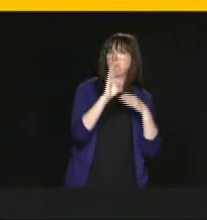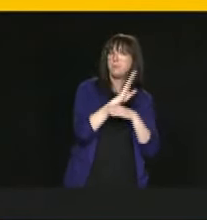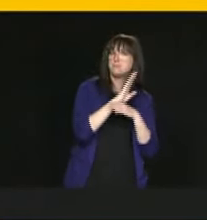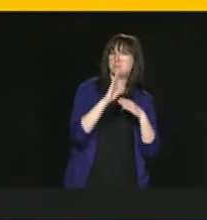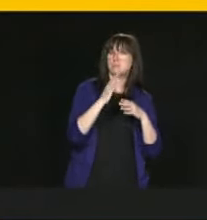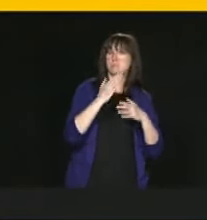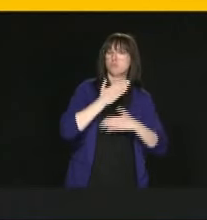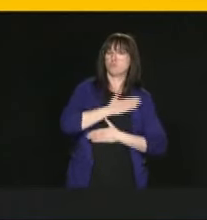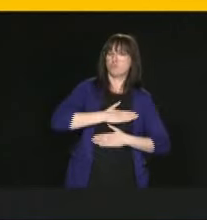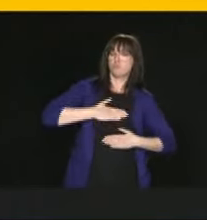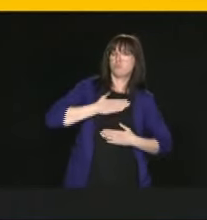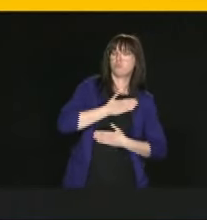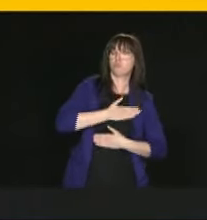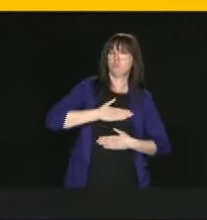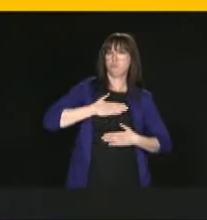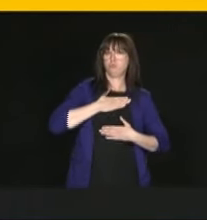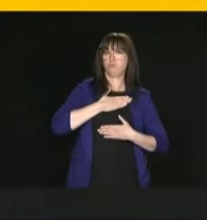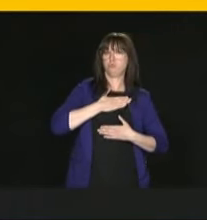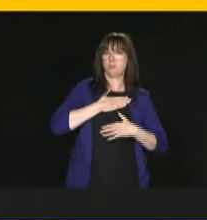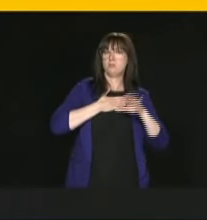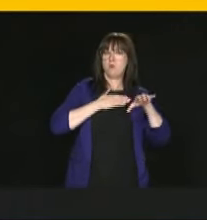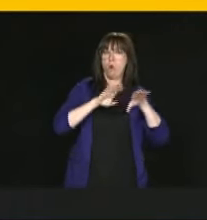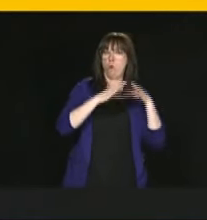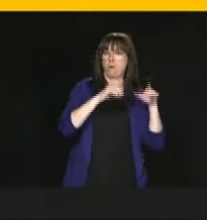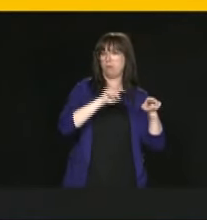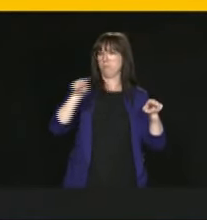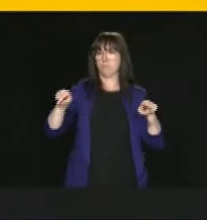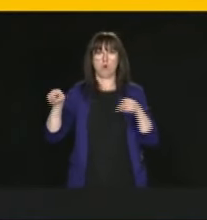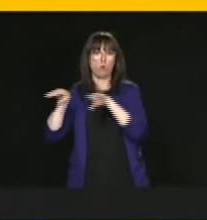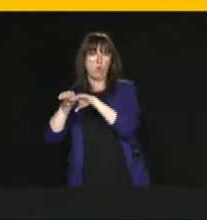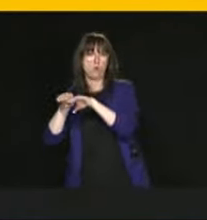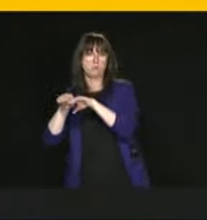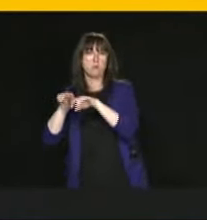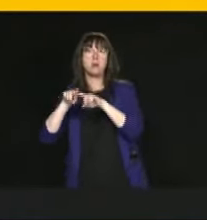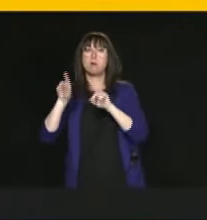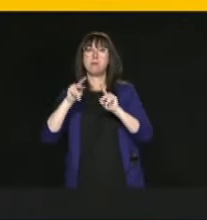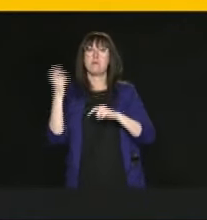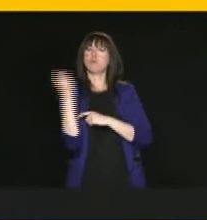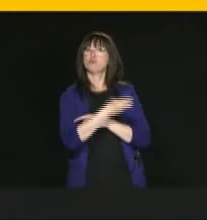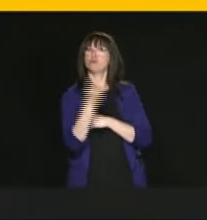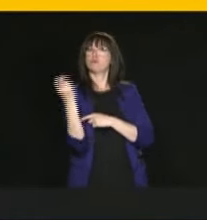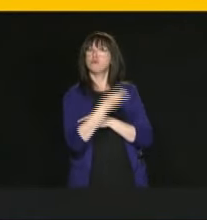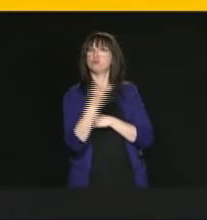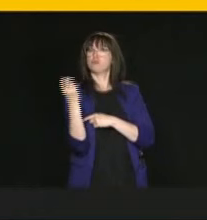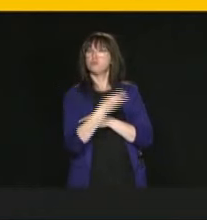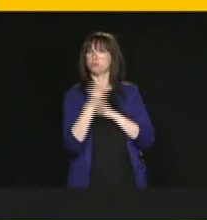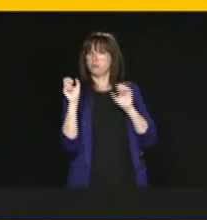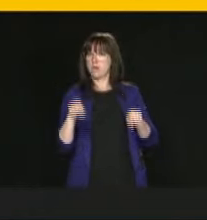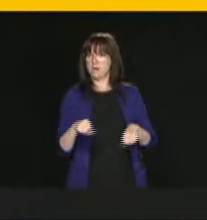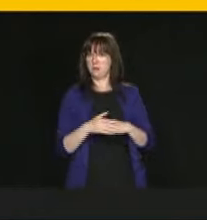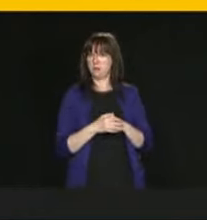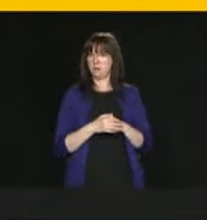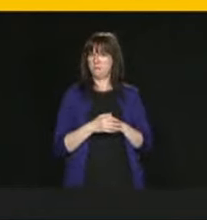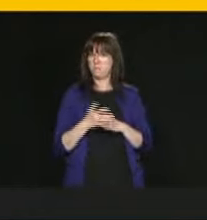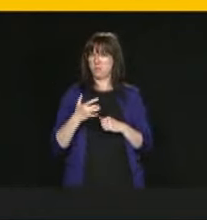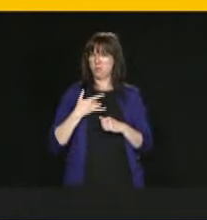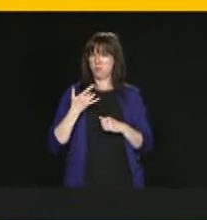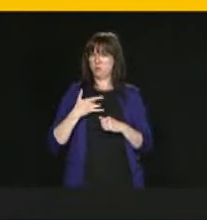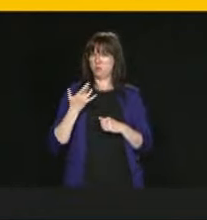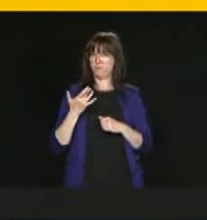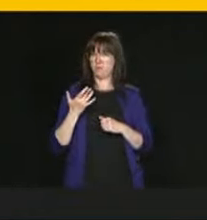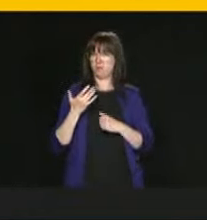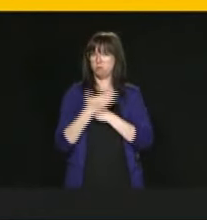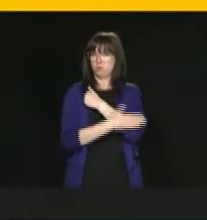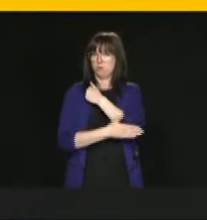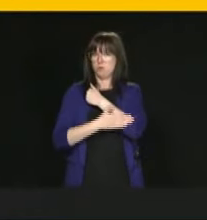another dozen, but people can still travel freely. Is domestic travel not a risk to those areas